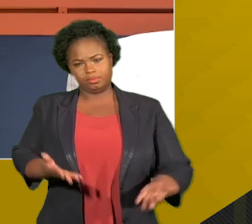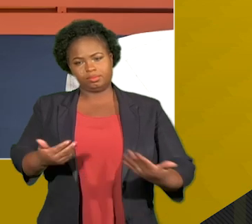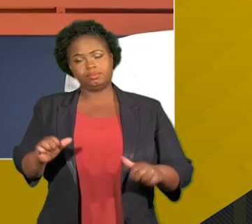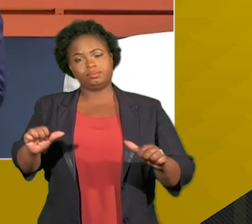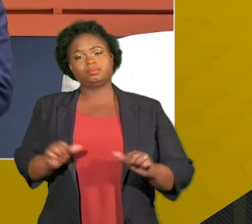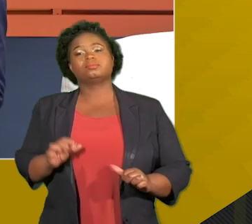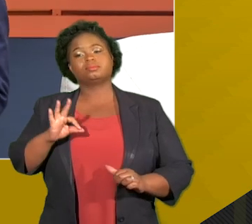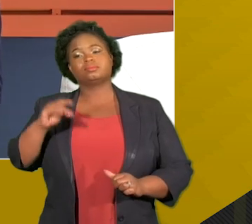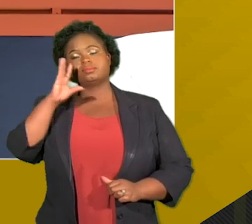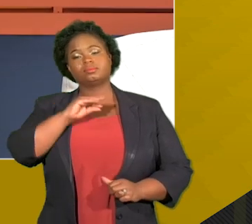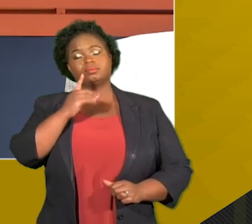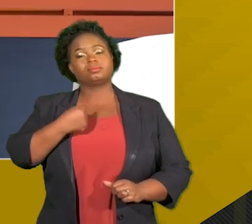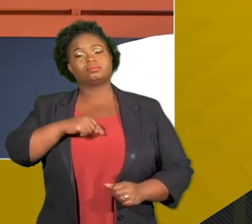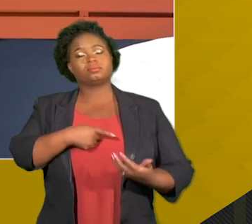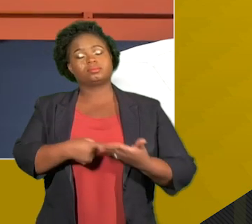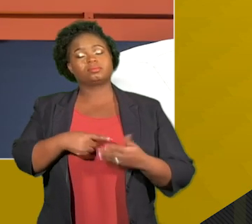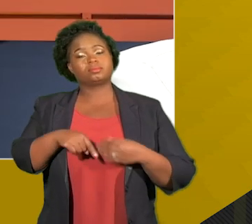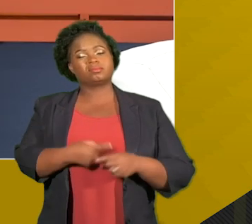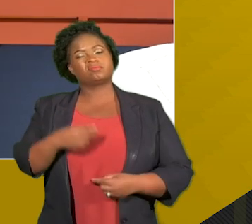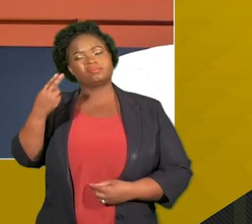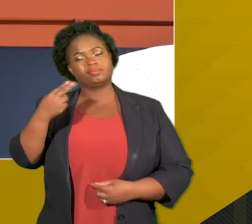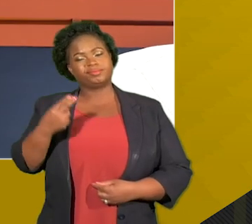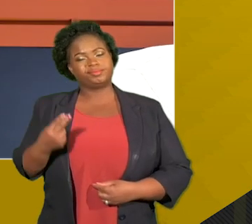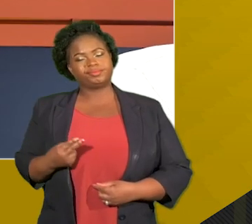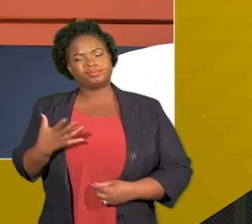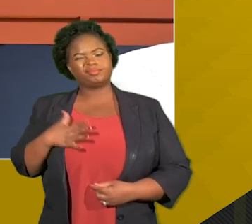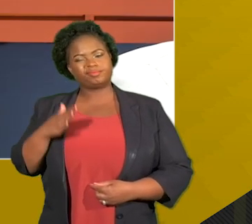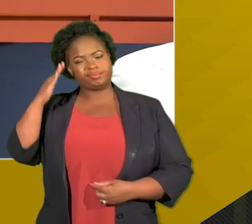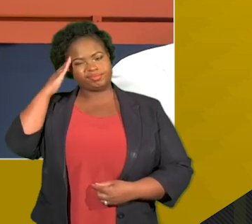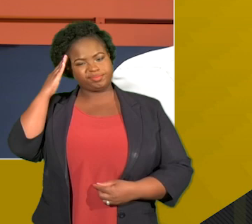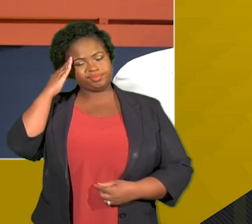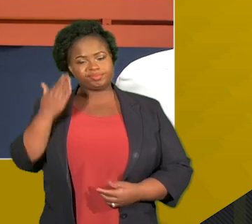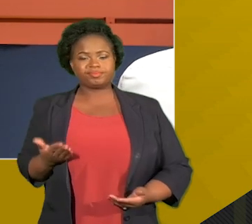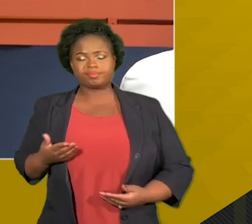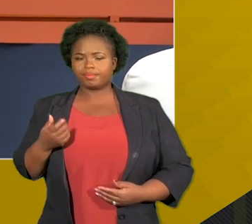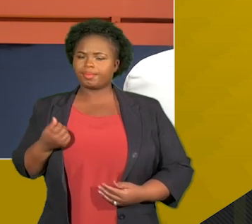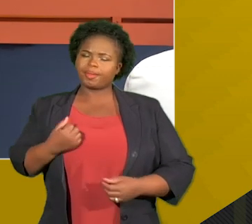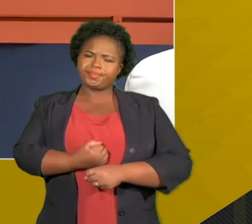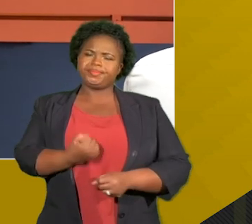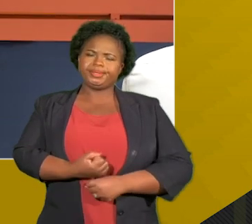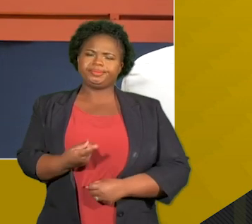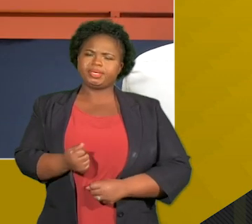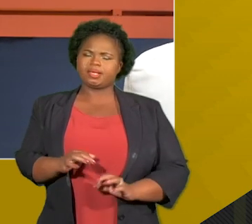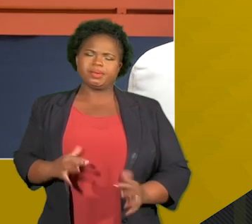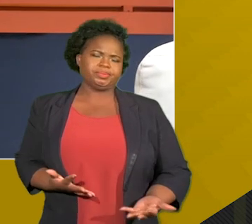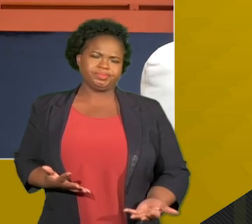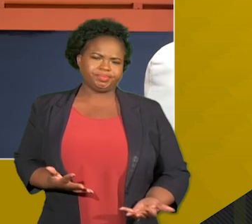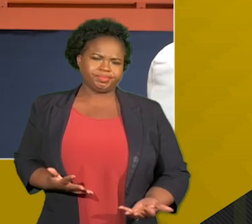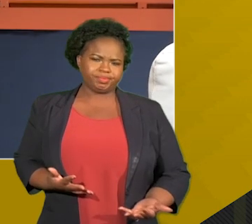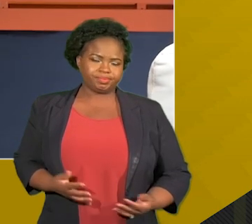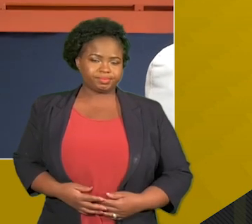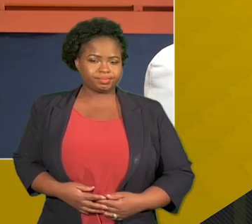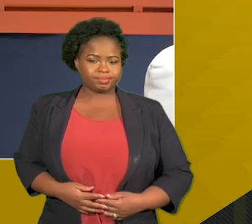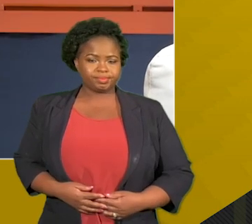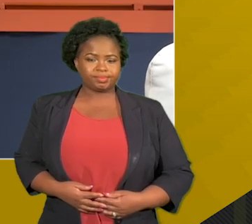Welcome back to Italy Theatre. So, kuluma about the business of art. Namhlanje, wona fara exactly ukuthi imali yenzakala kanjani as well. And